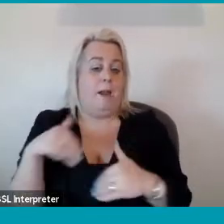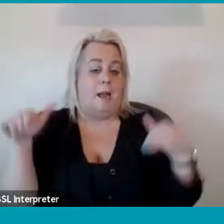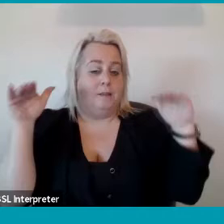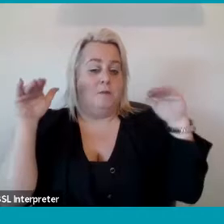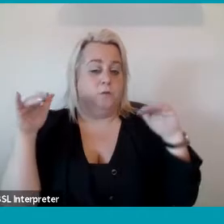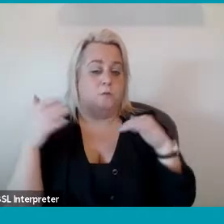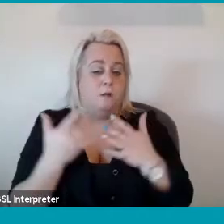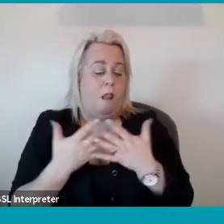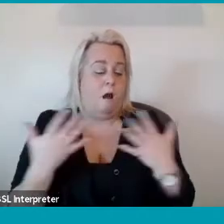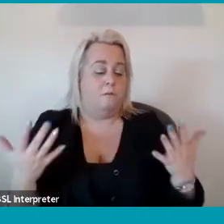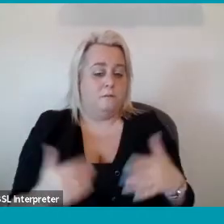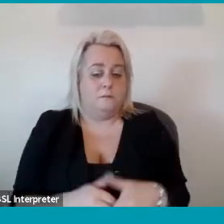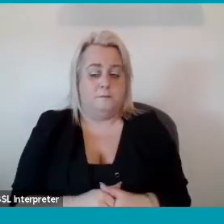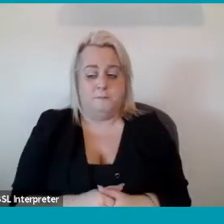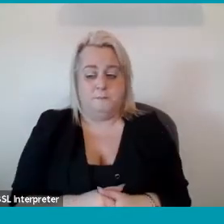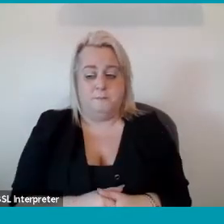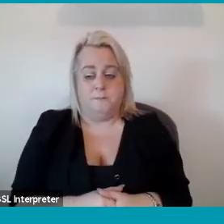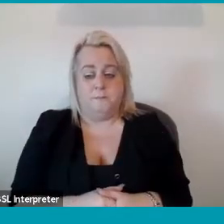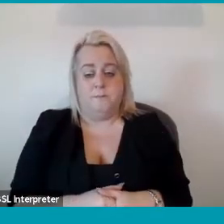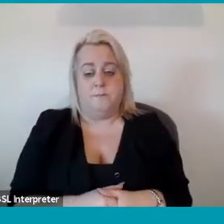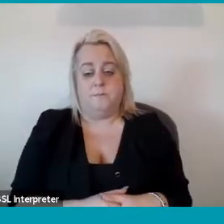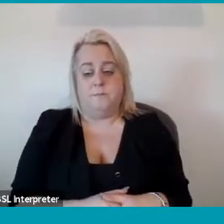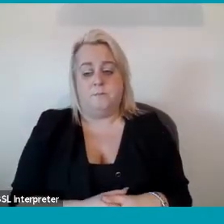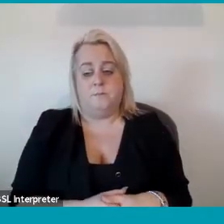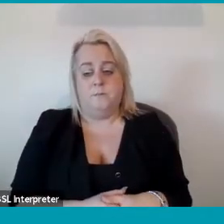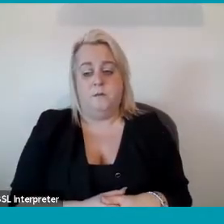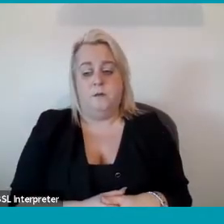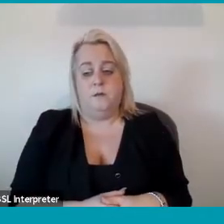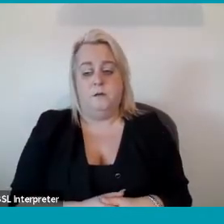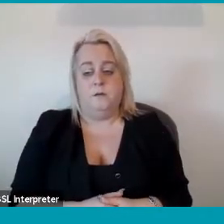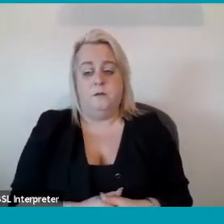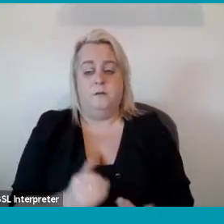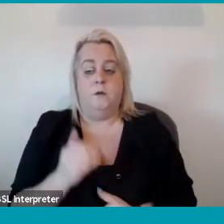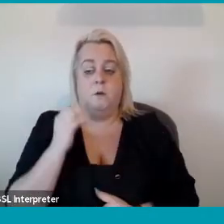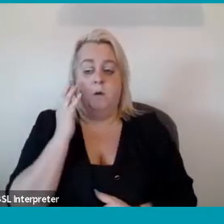disabled candidates in terms of our organizations,